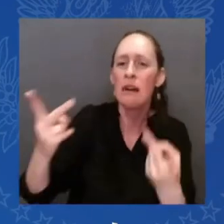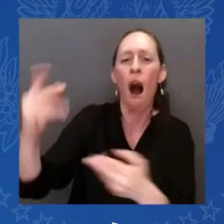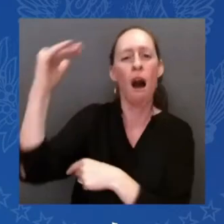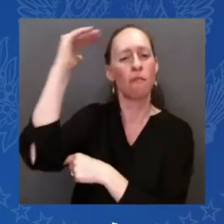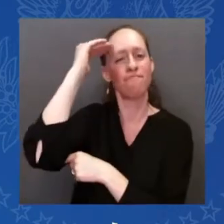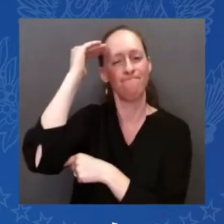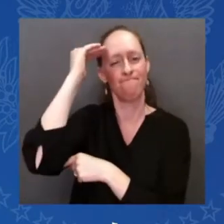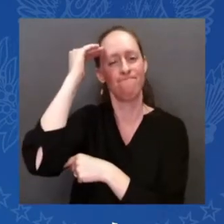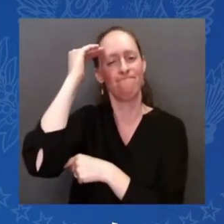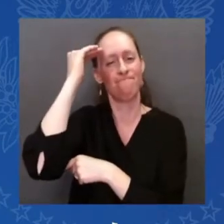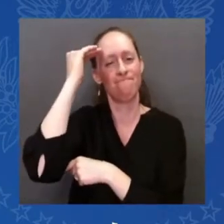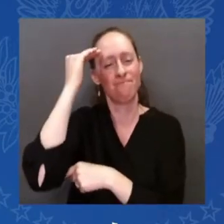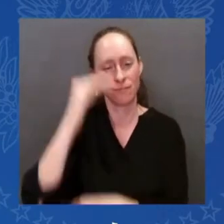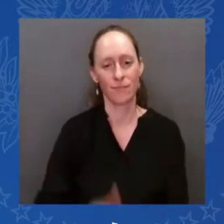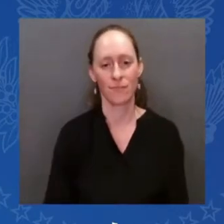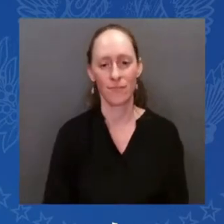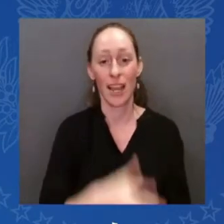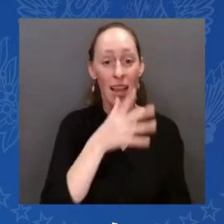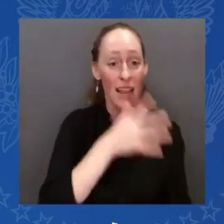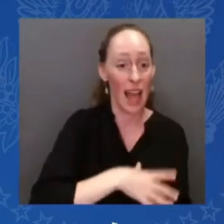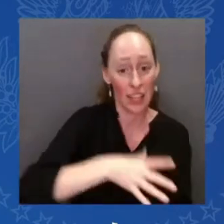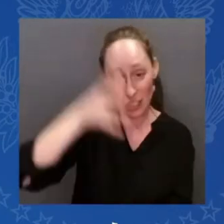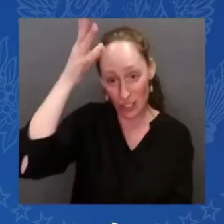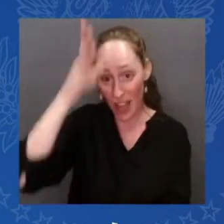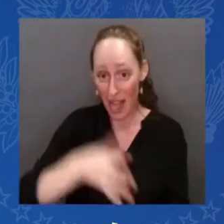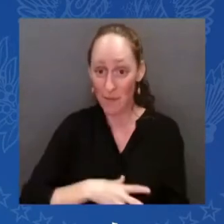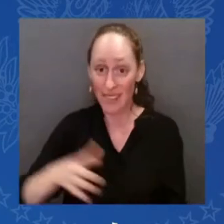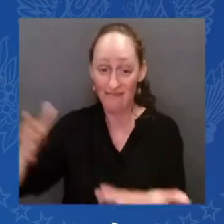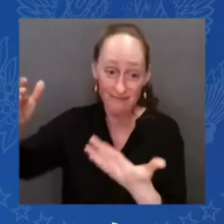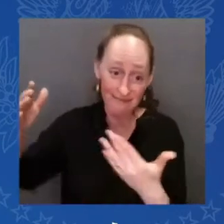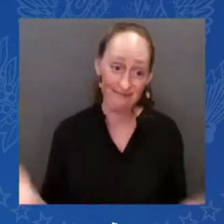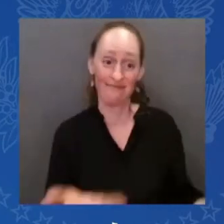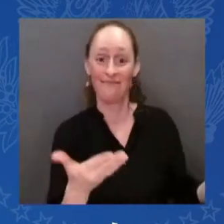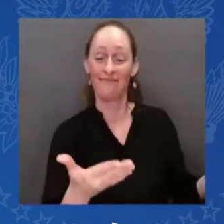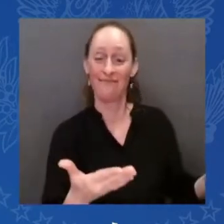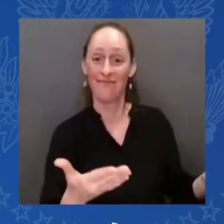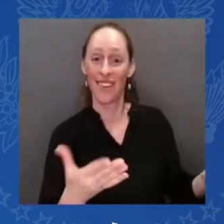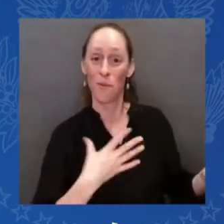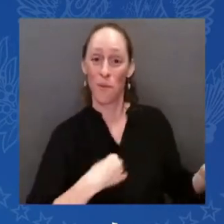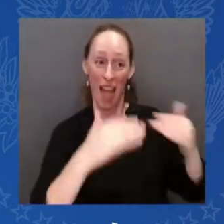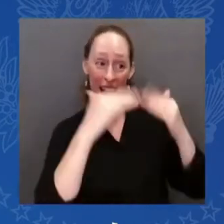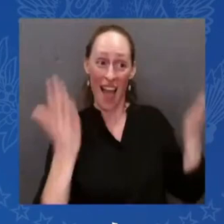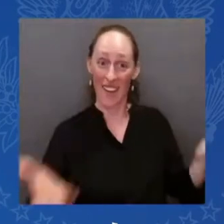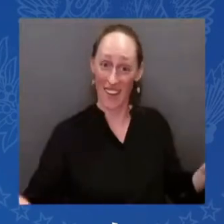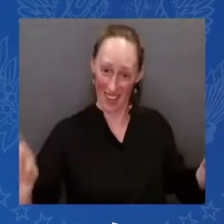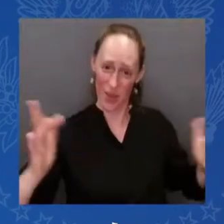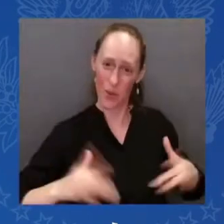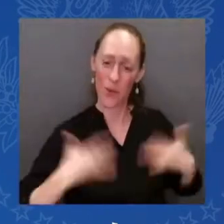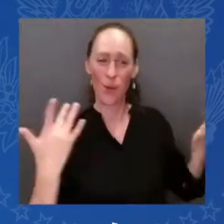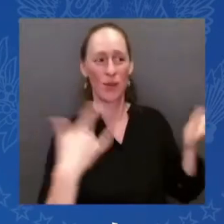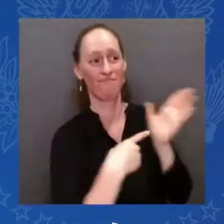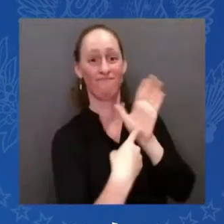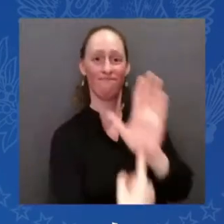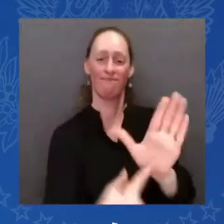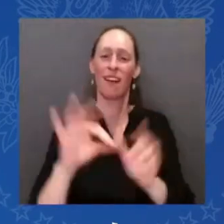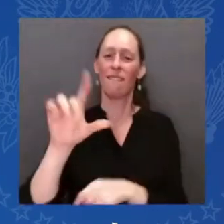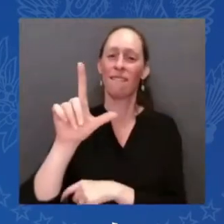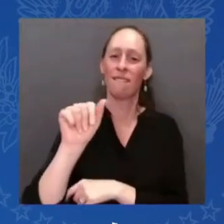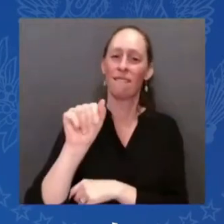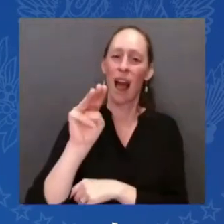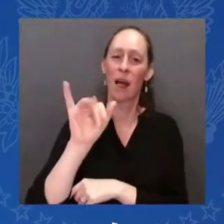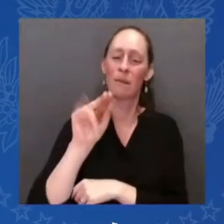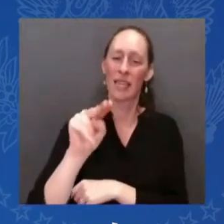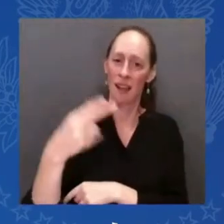to present Flamin Hot. May God bless you and may God protect our troops. Thank you, thank you, thank you.